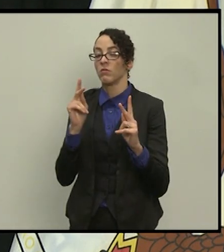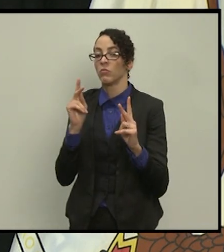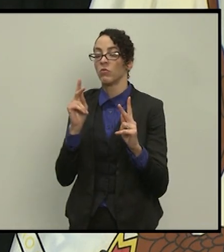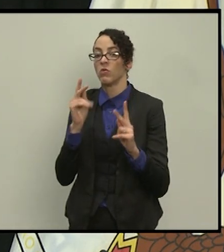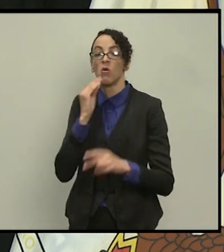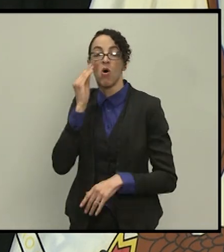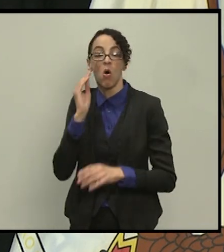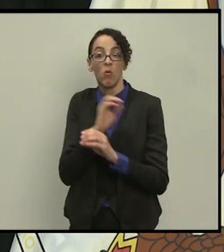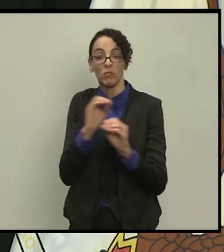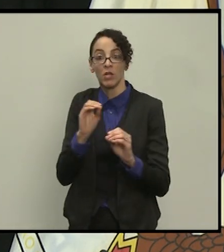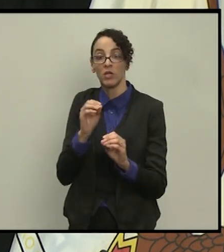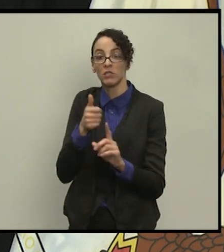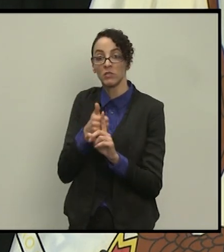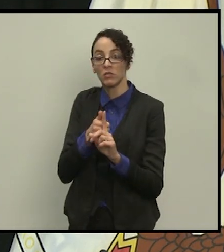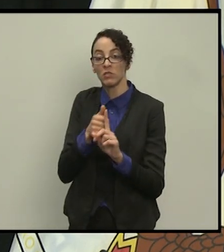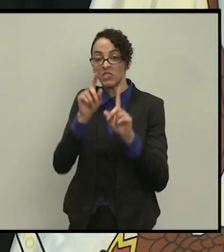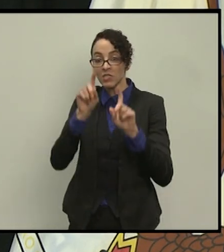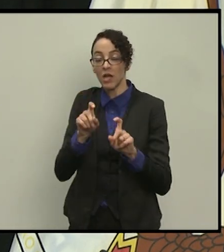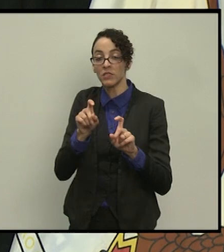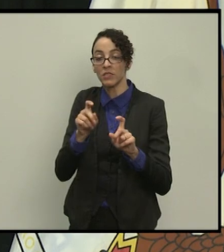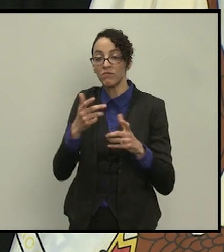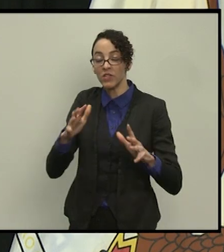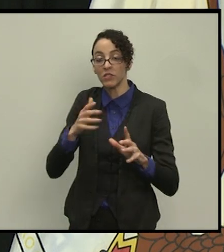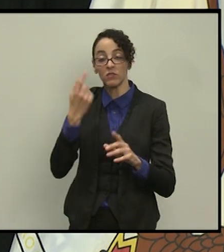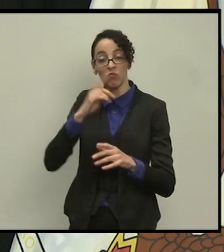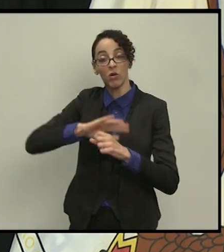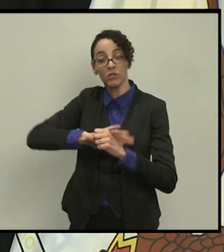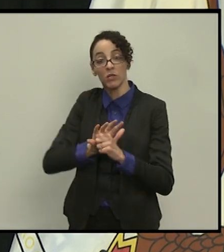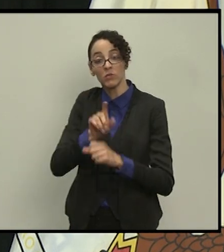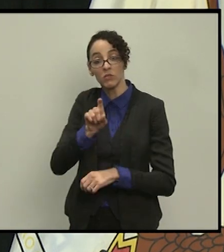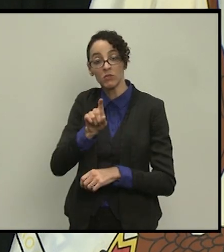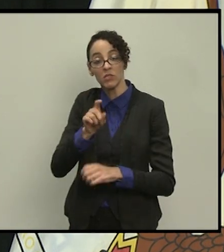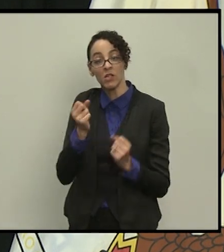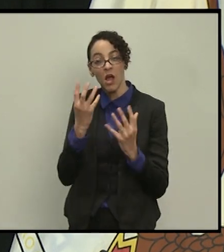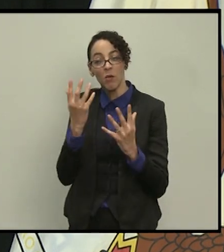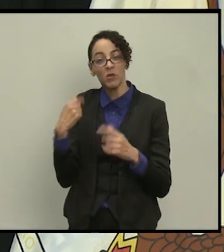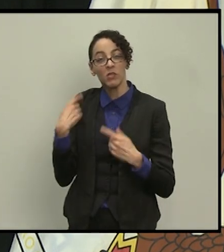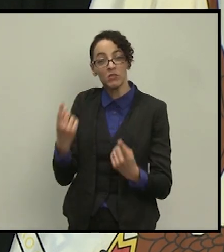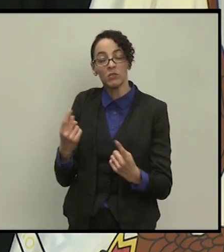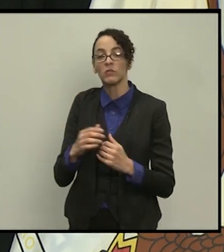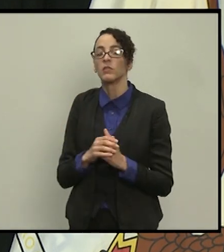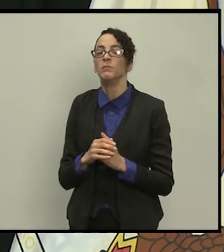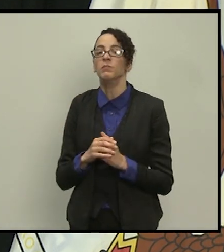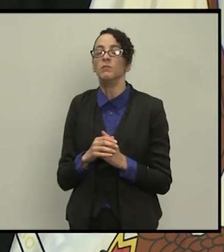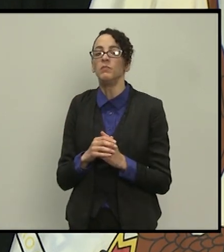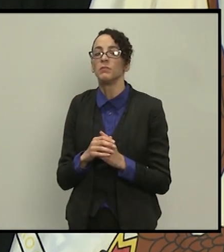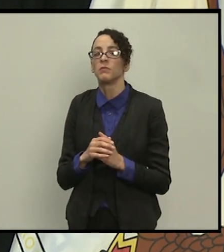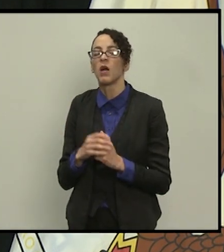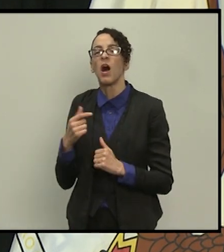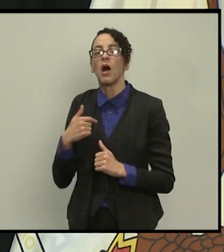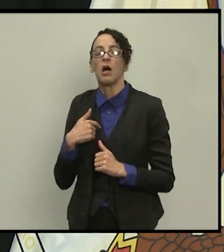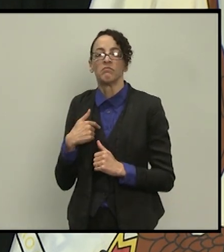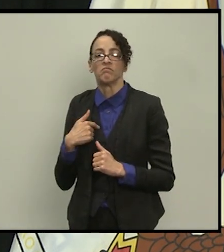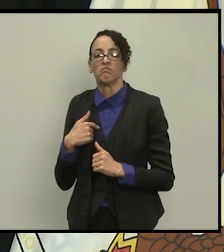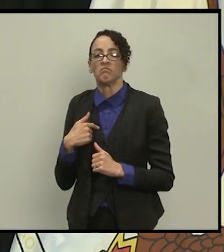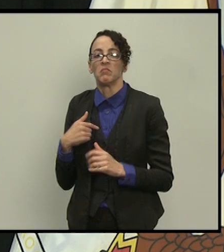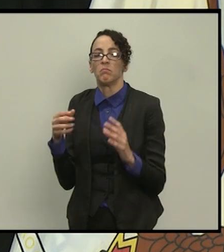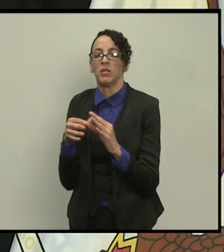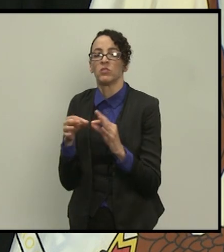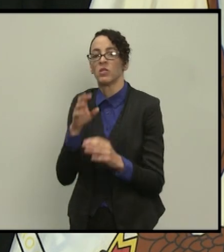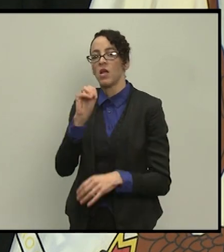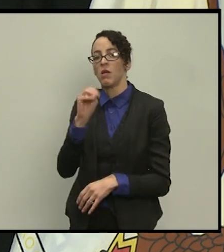for the virus? So as we have described in the MSC South, we have a total of